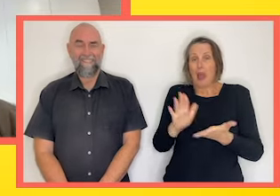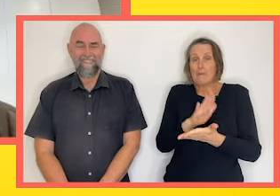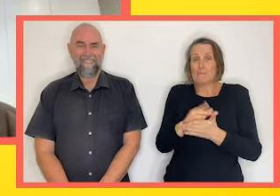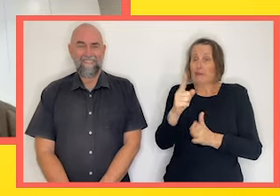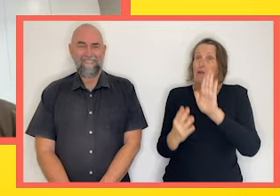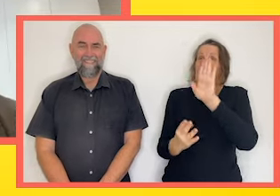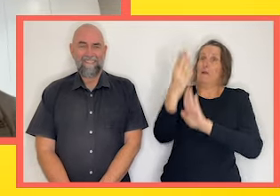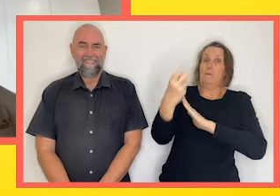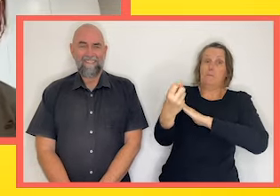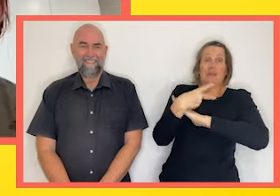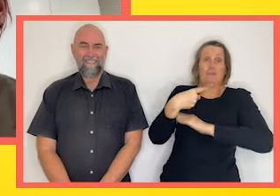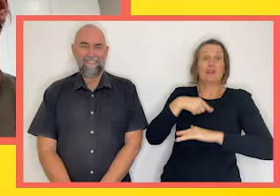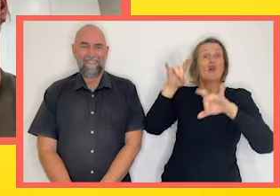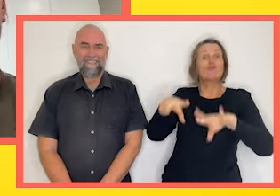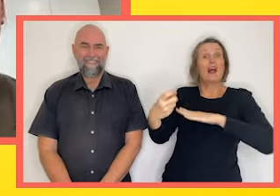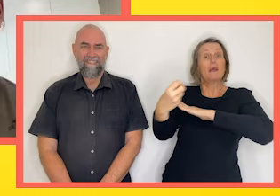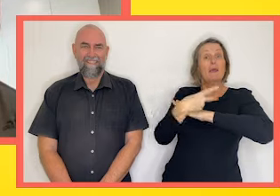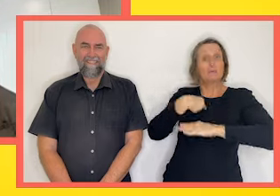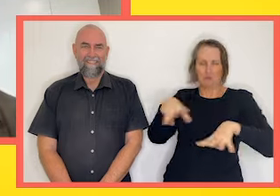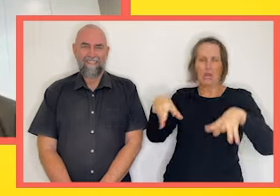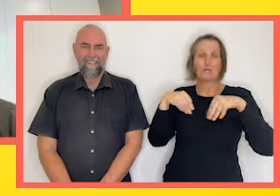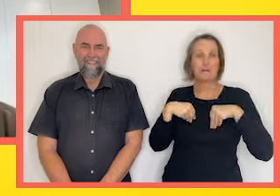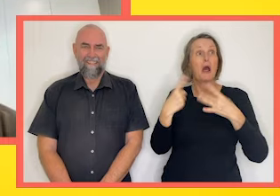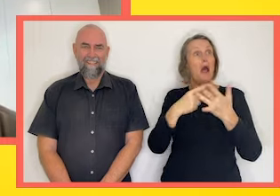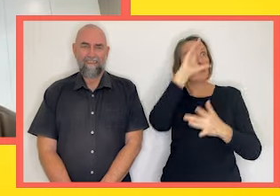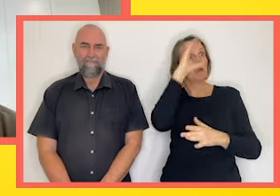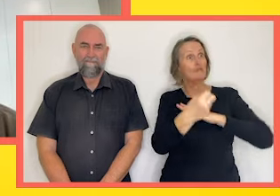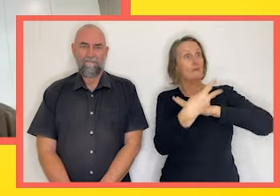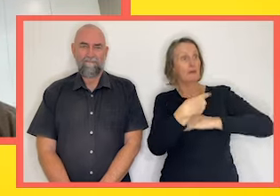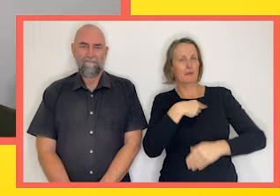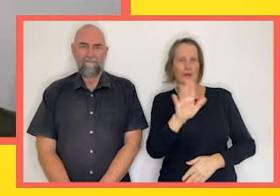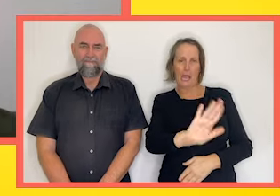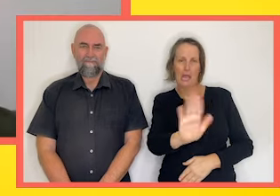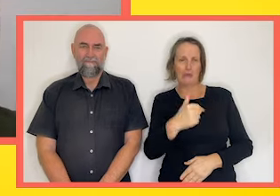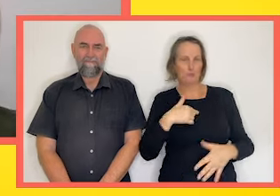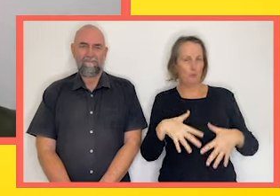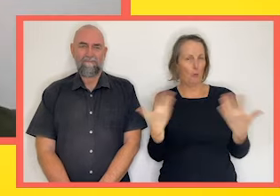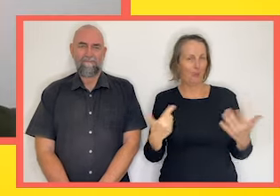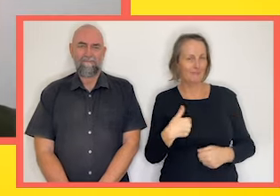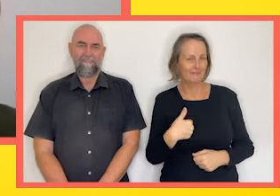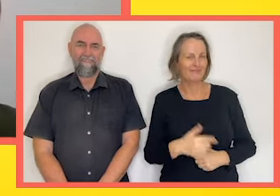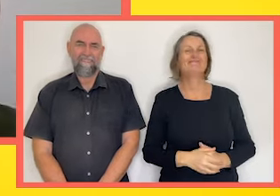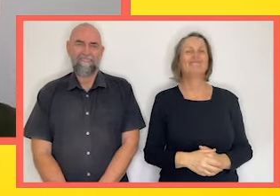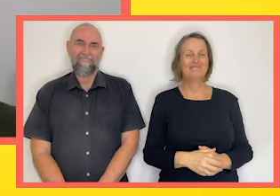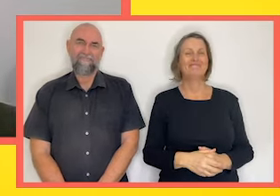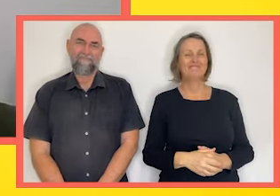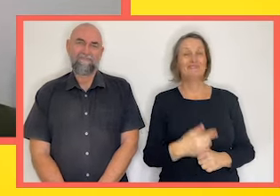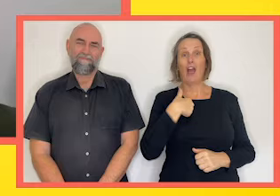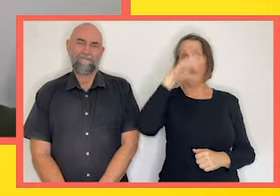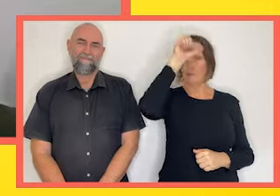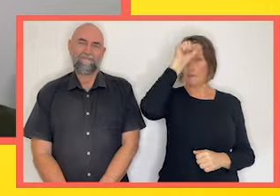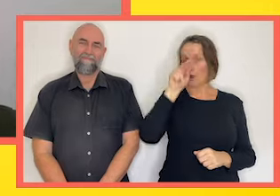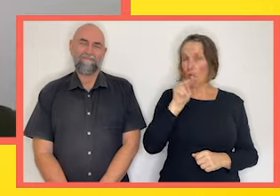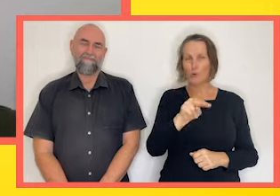to the Aussies. As long as no one else beats the Aussies, I'm more than happy to lose to him. I remember watching on TV an